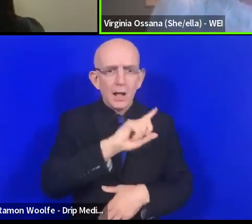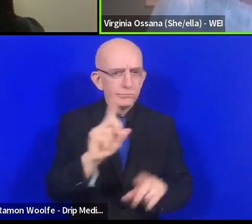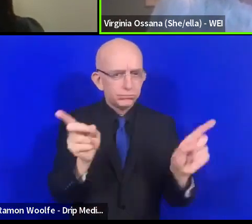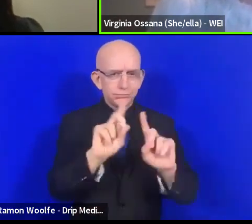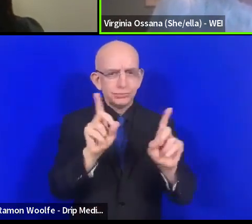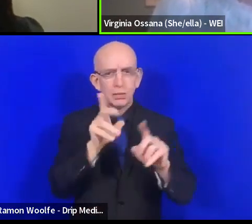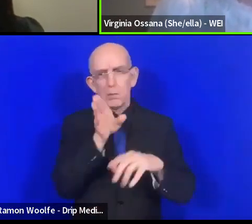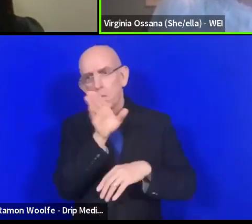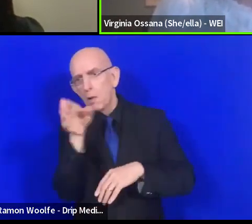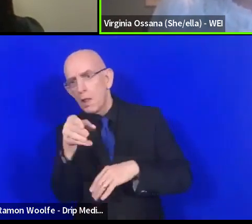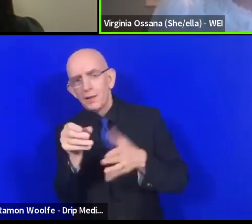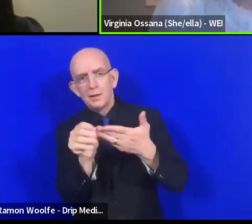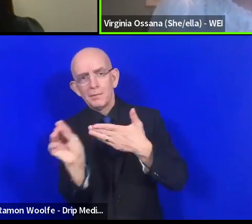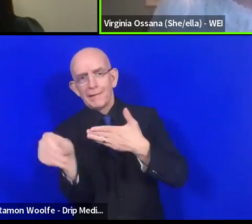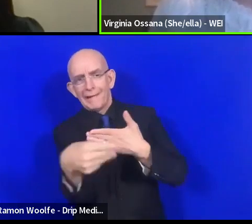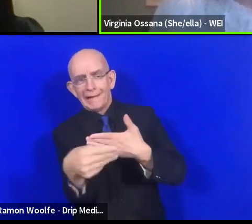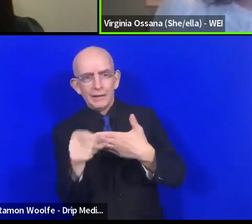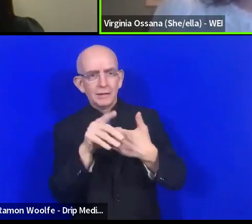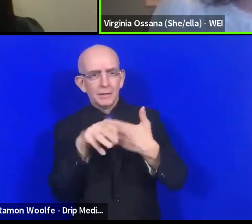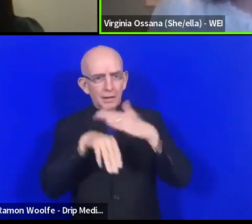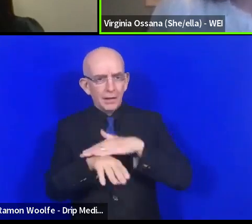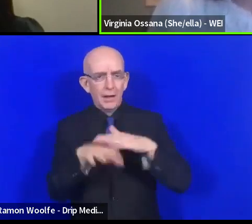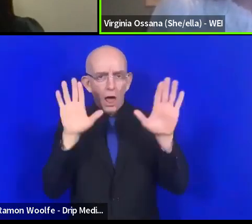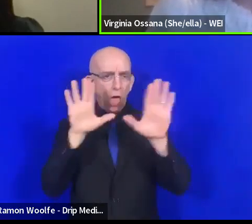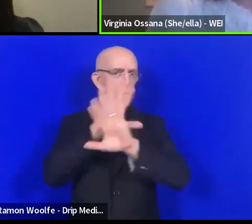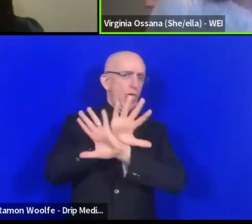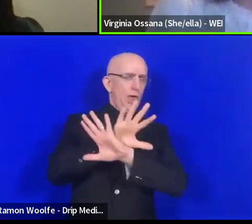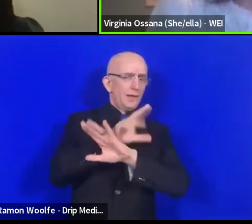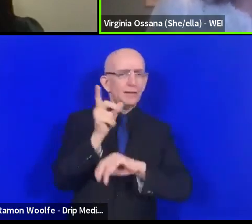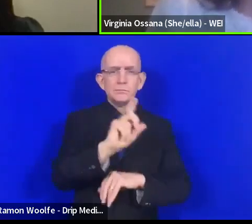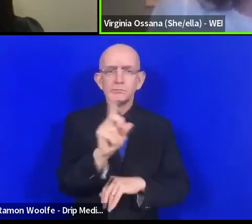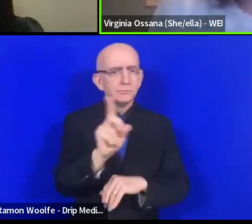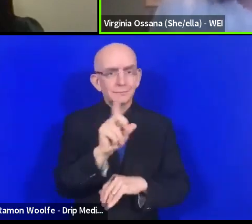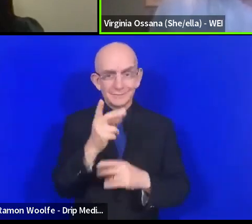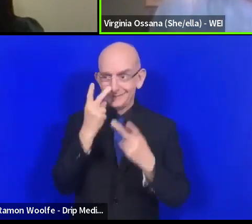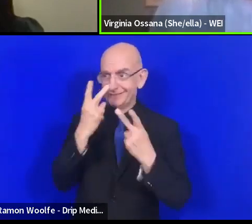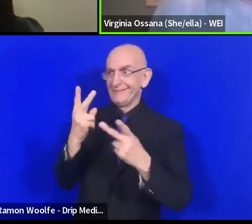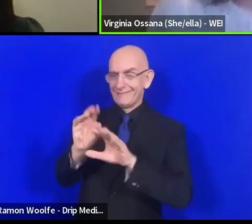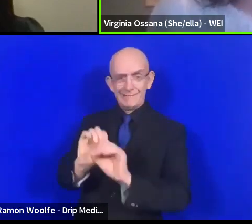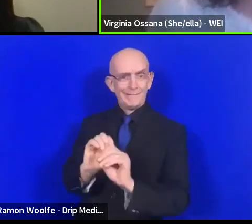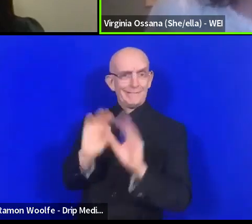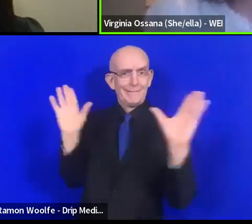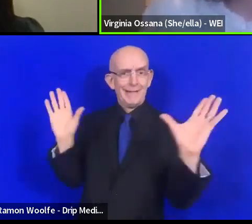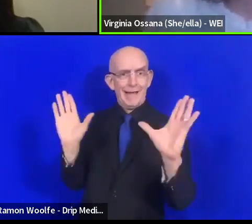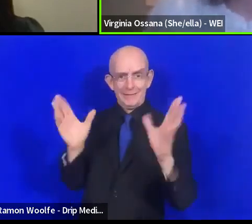think having that front and center really made me, and I'm sure